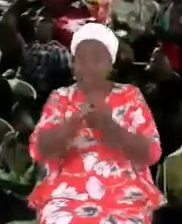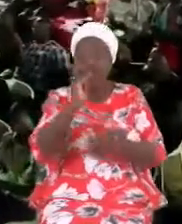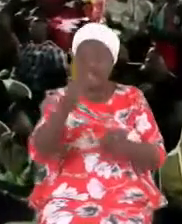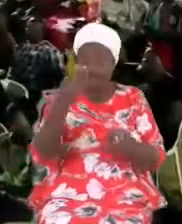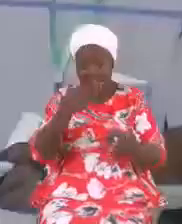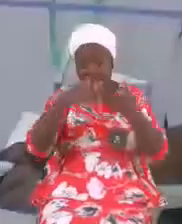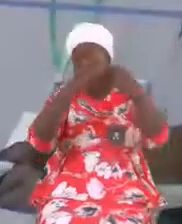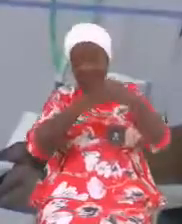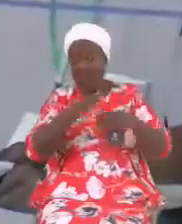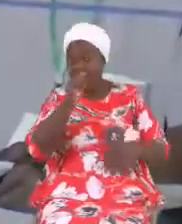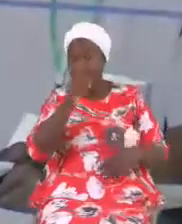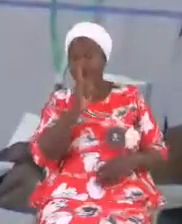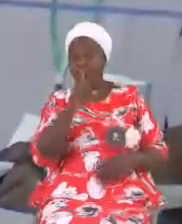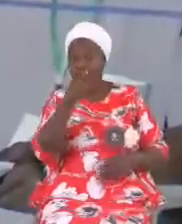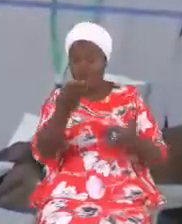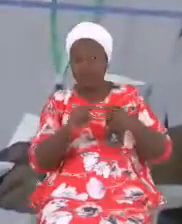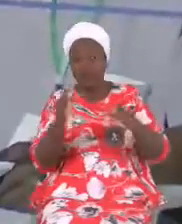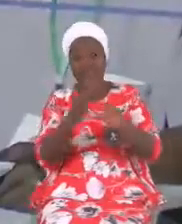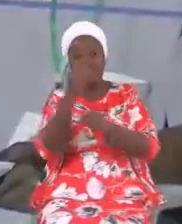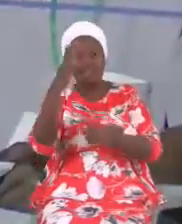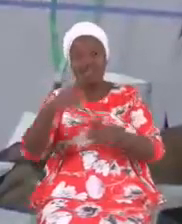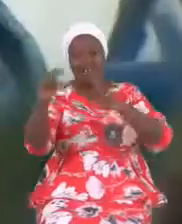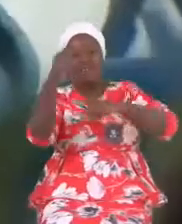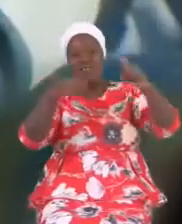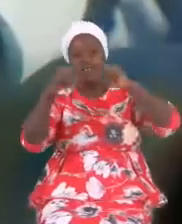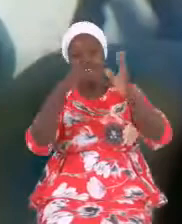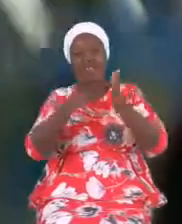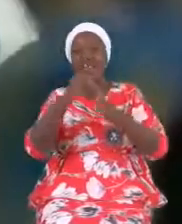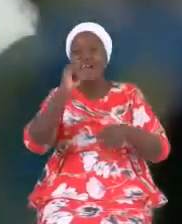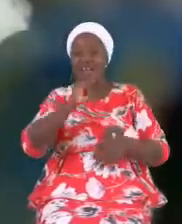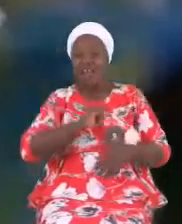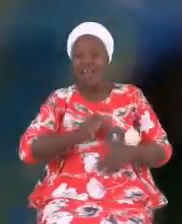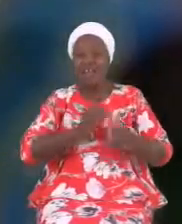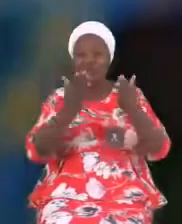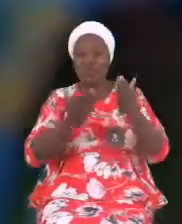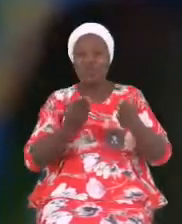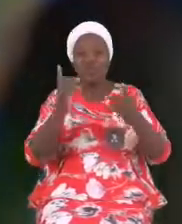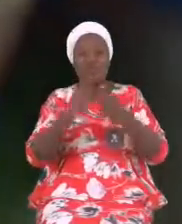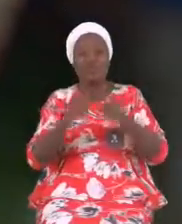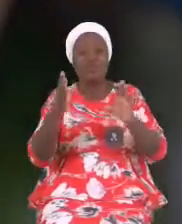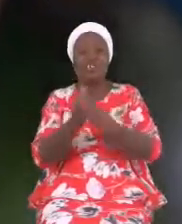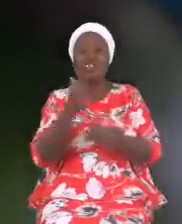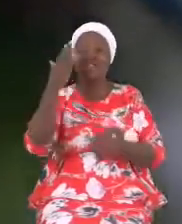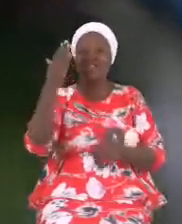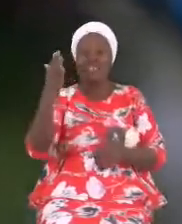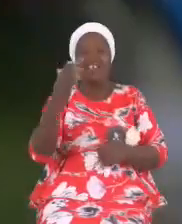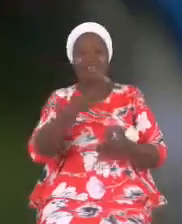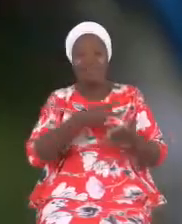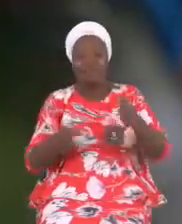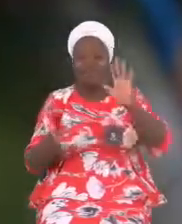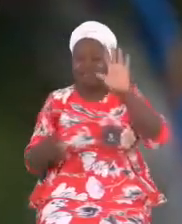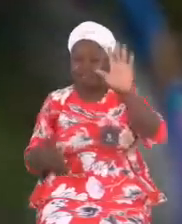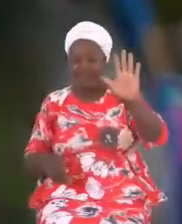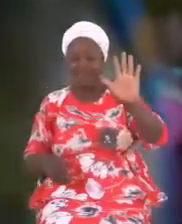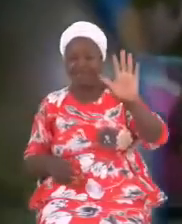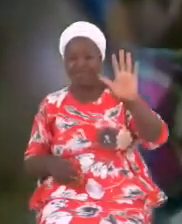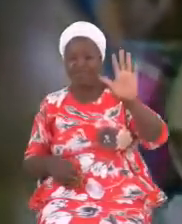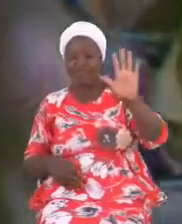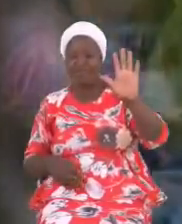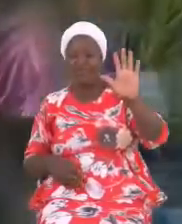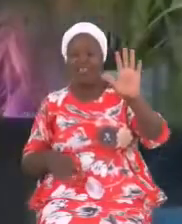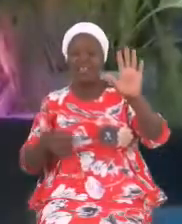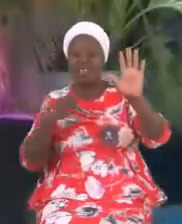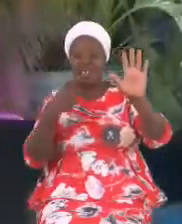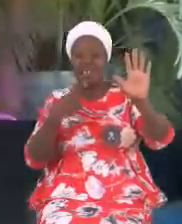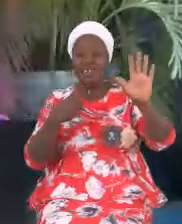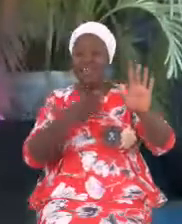get there. I want to get there. Look at verse 5. In verse 5, it says, and